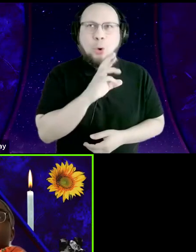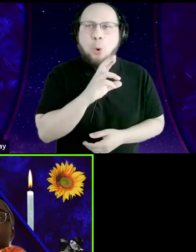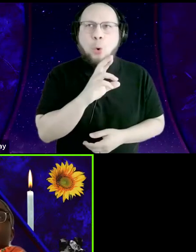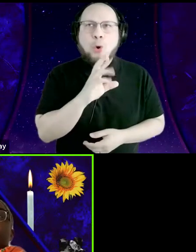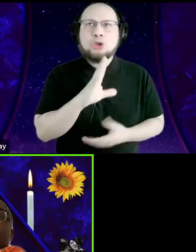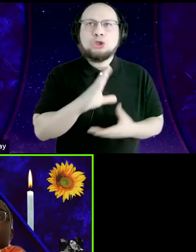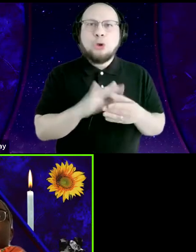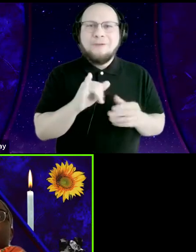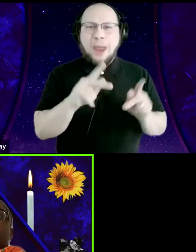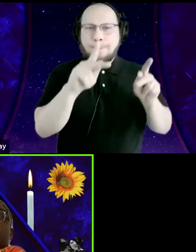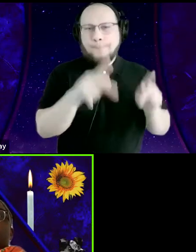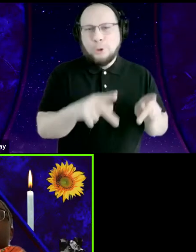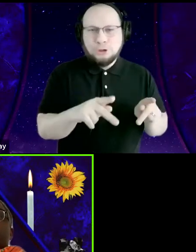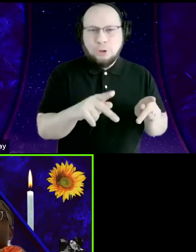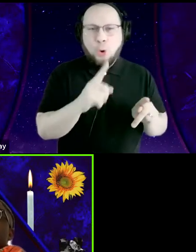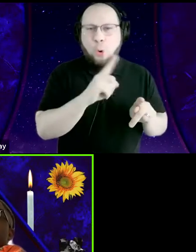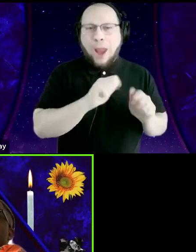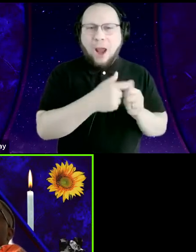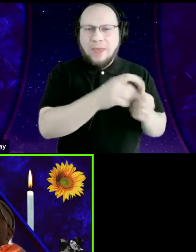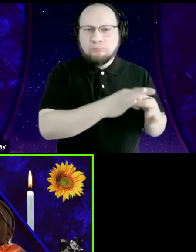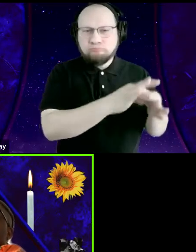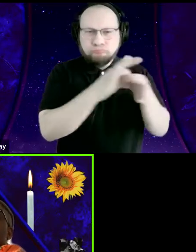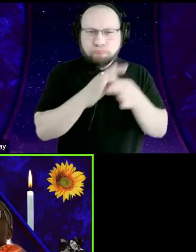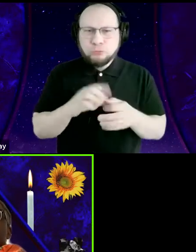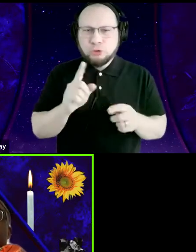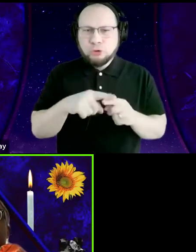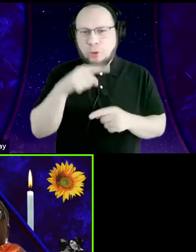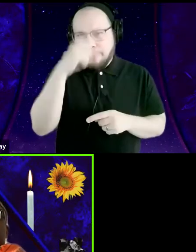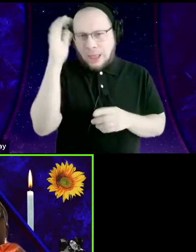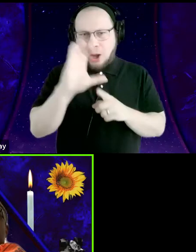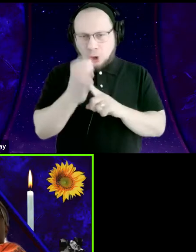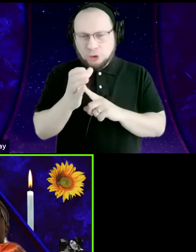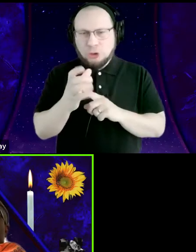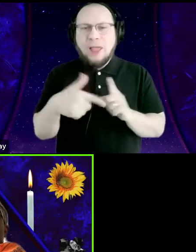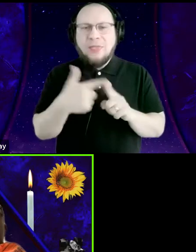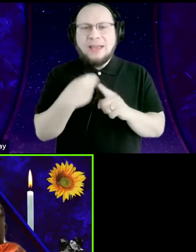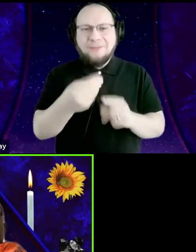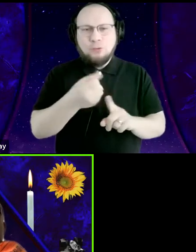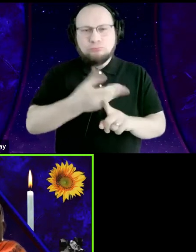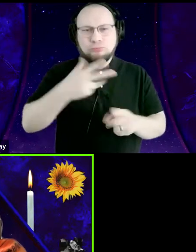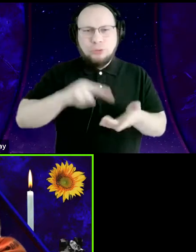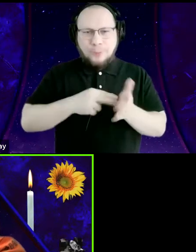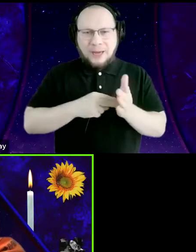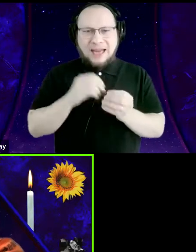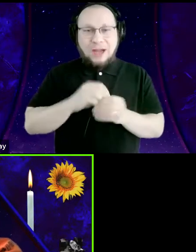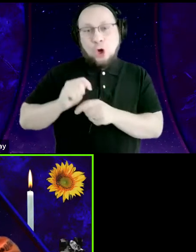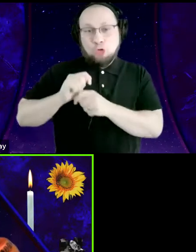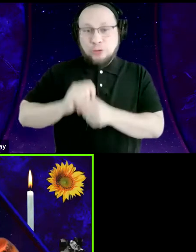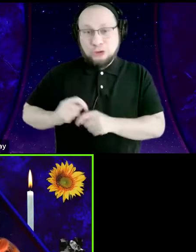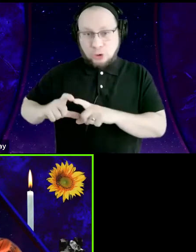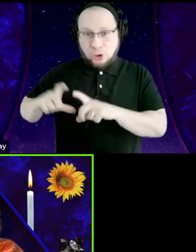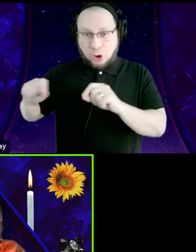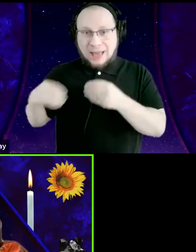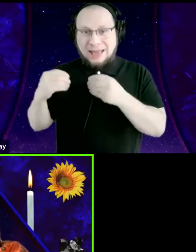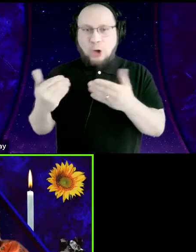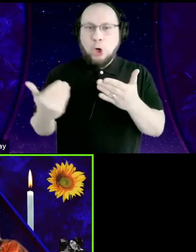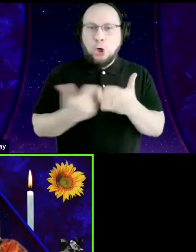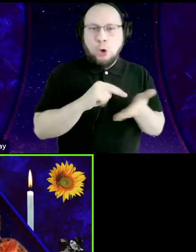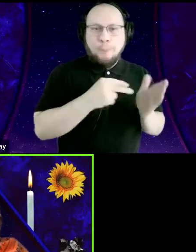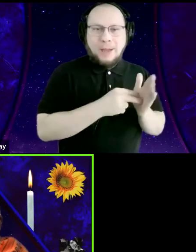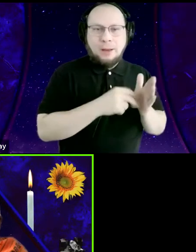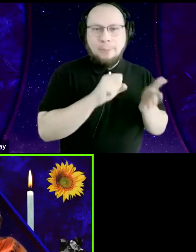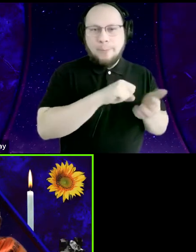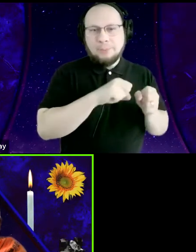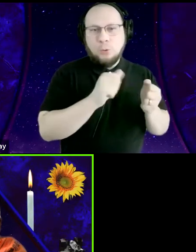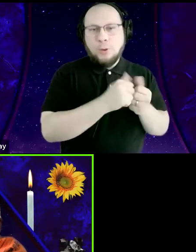of the person, what they meant to African-American culture. And then it gives you the meanings in the traditional deck. And then it gives you meanings that are possible through